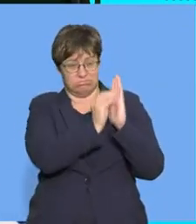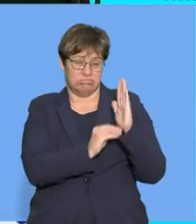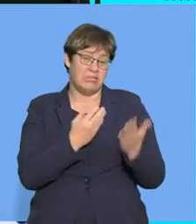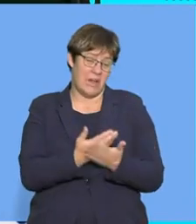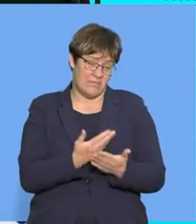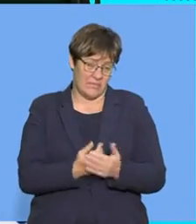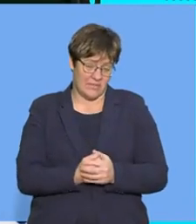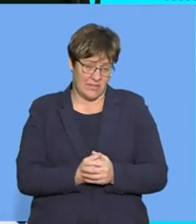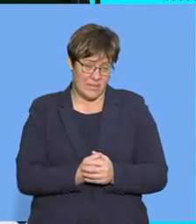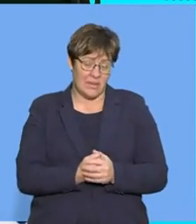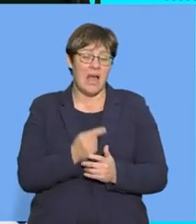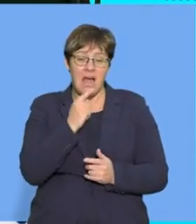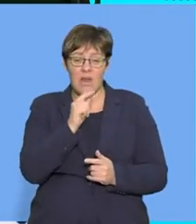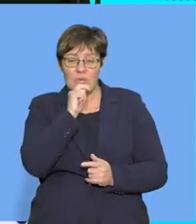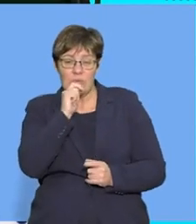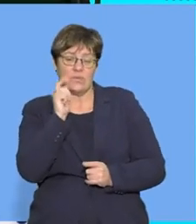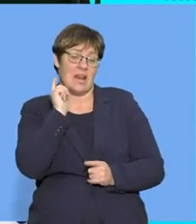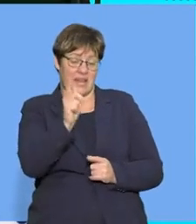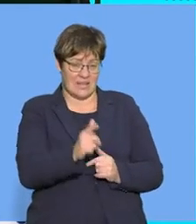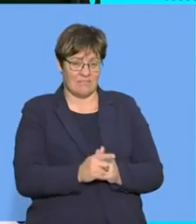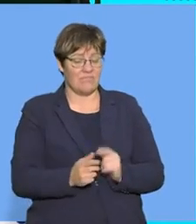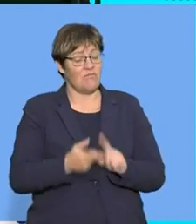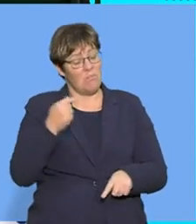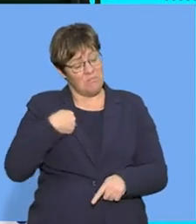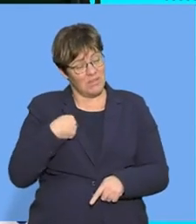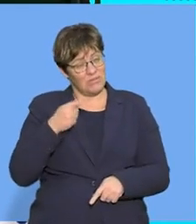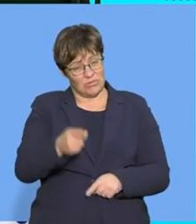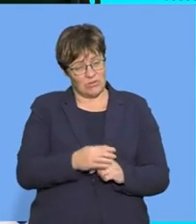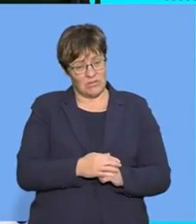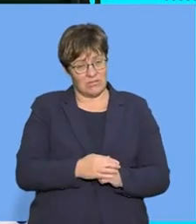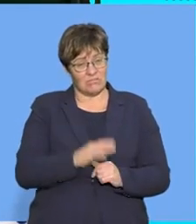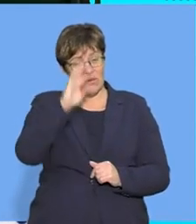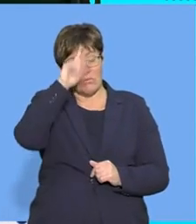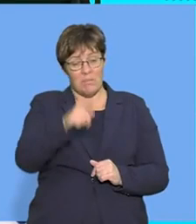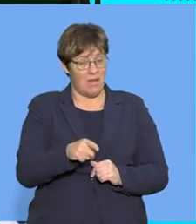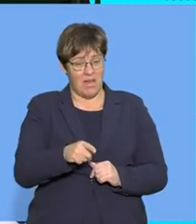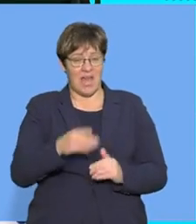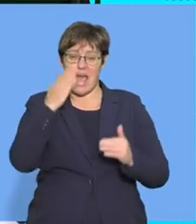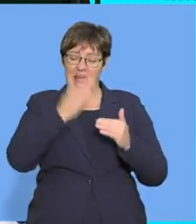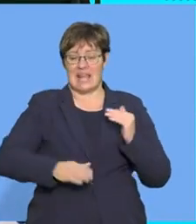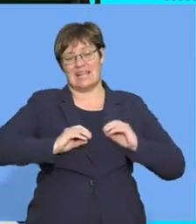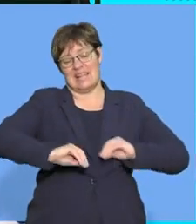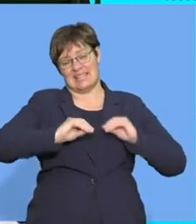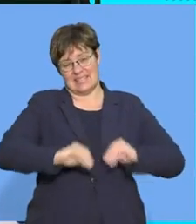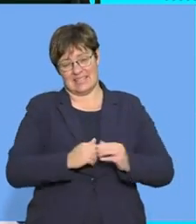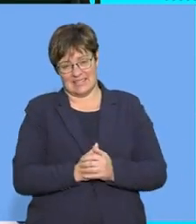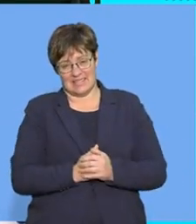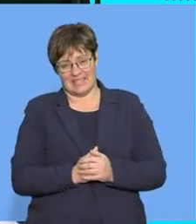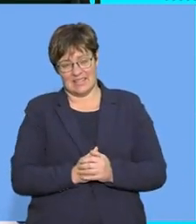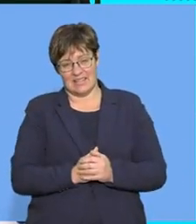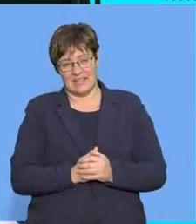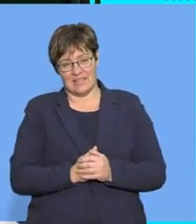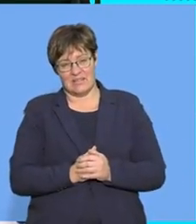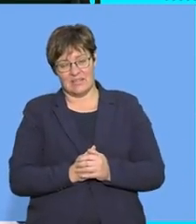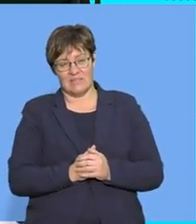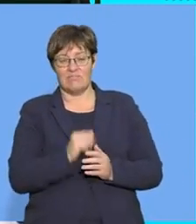at a later stage. But from me to you, remember, this is the end of our lesson. I've looked at the concepts and